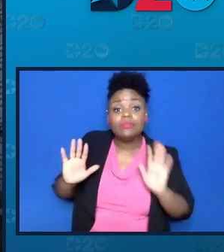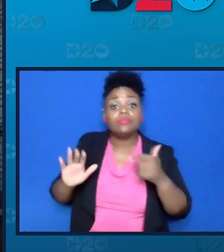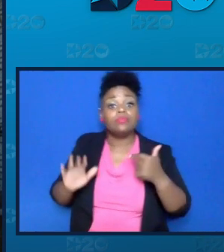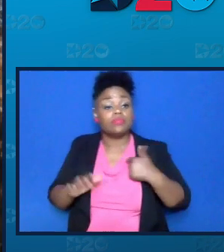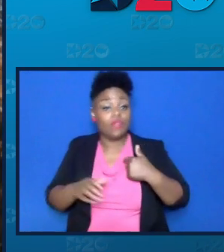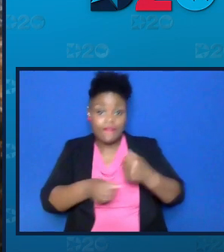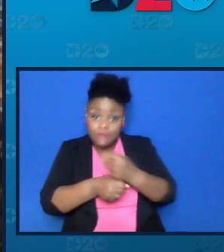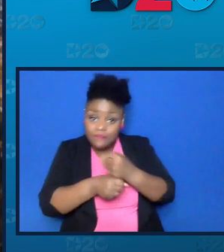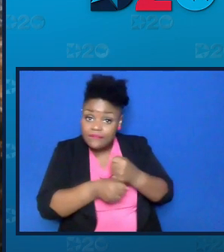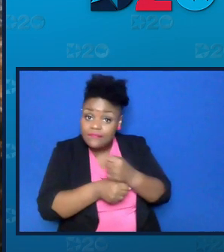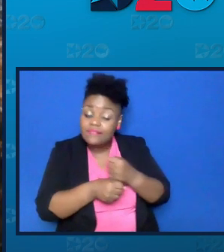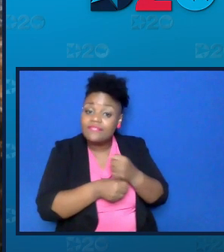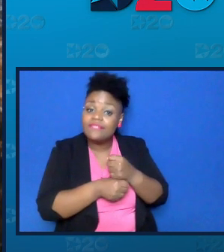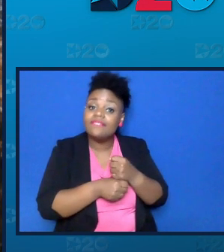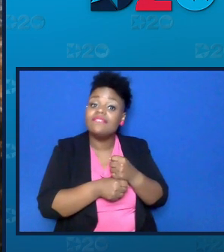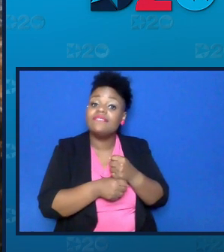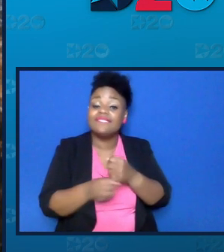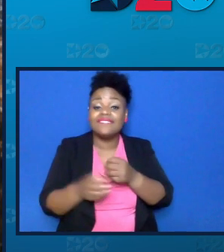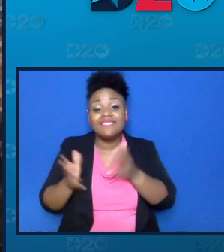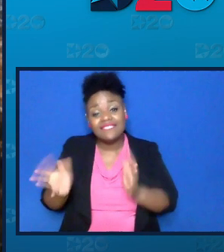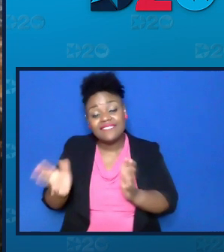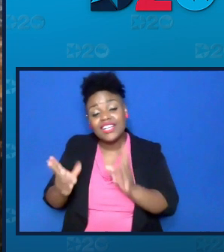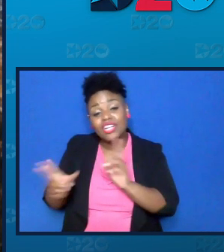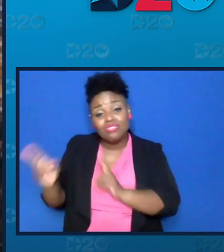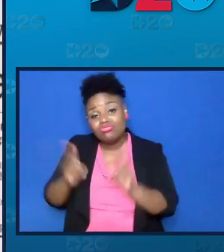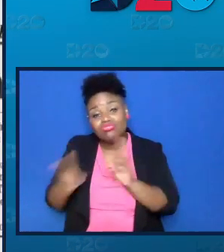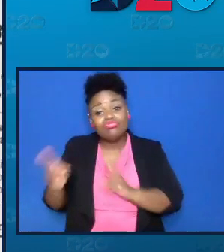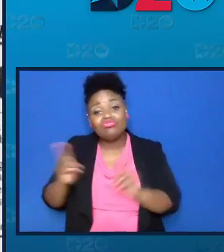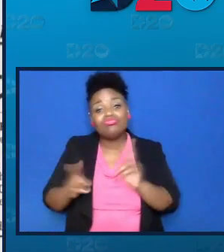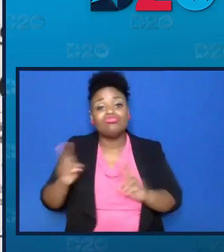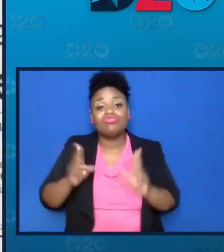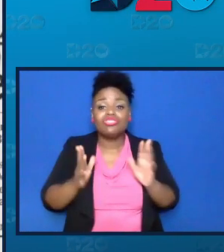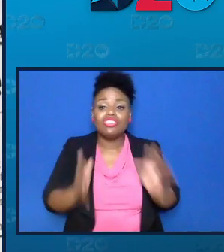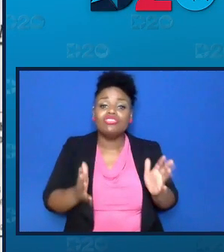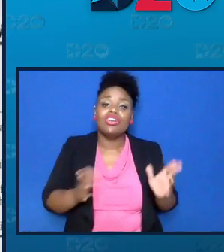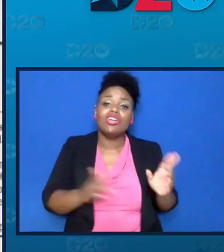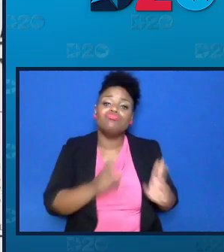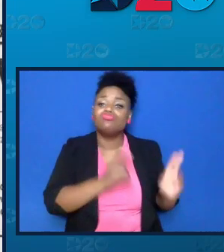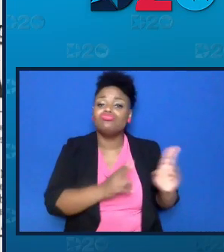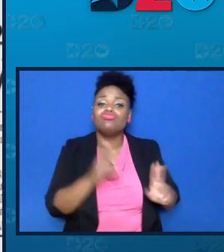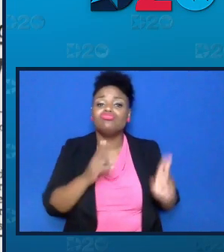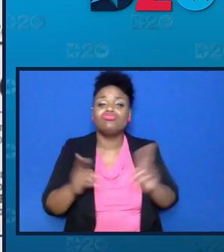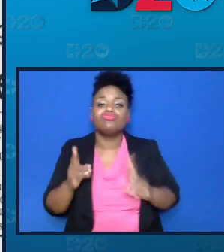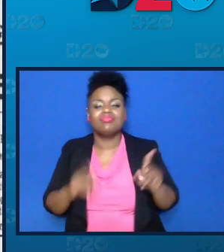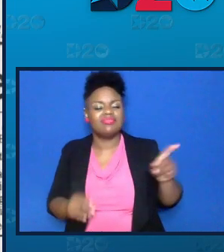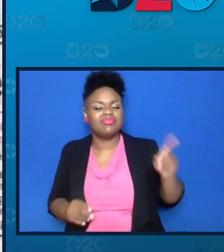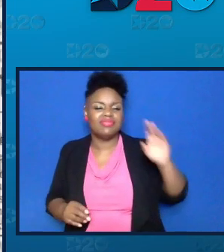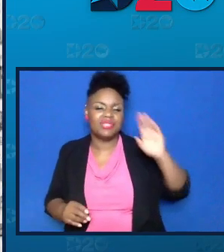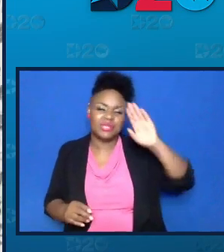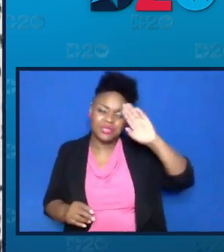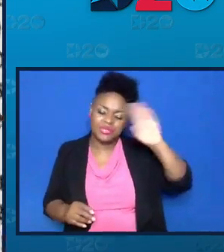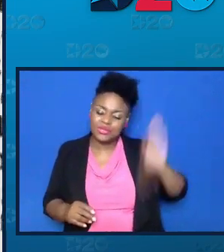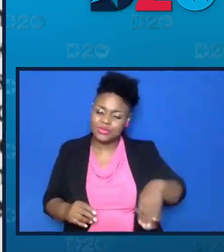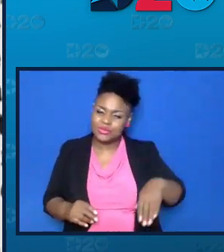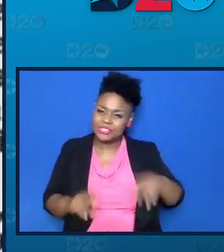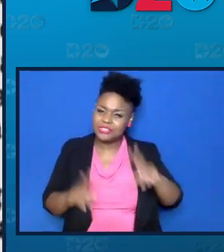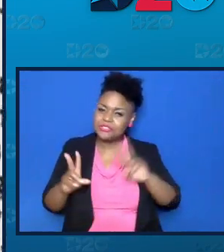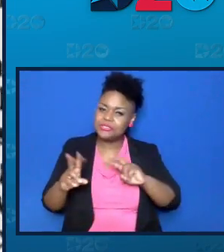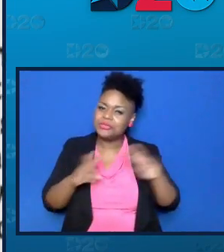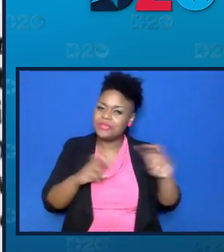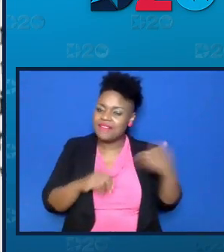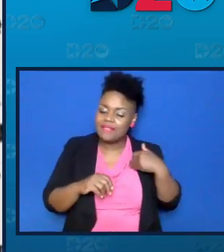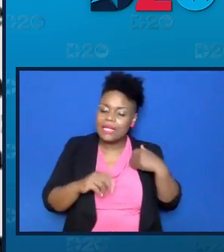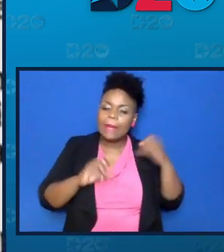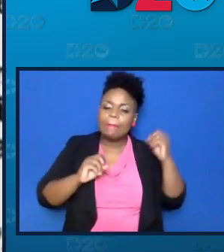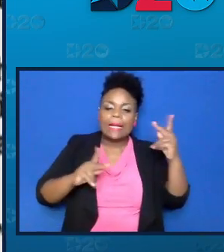coffees. He was very articulate on the issues. He brought people to say, not just that, well, I agree with what you're